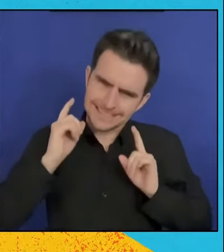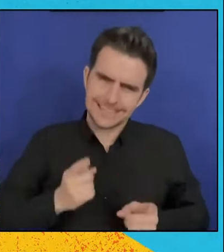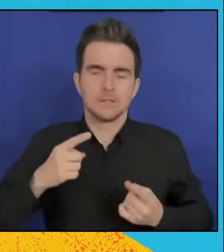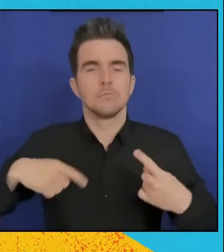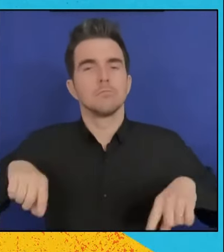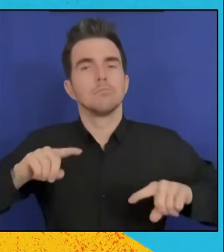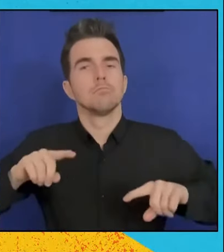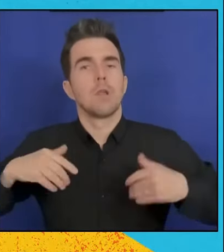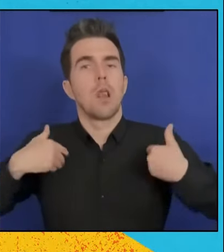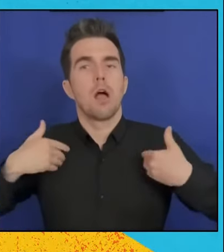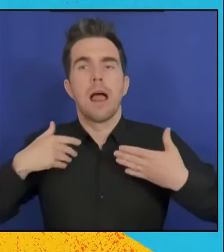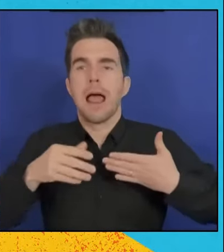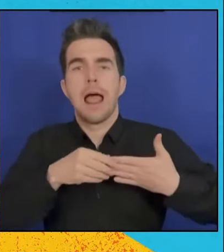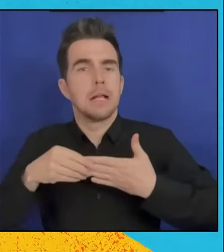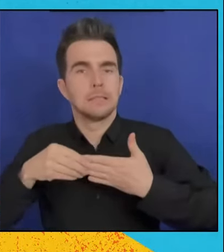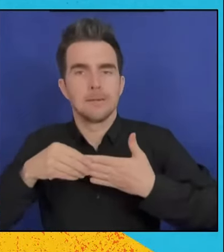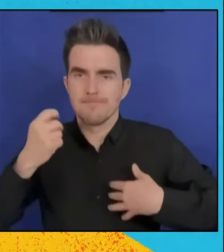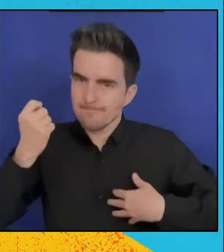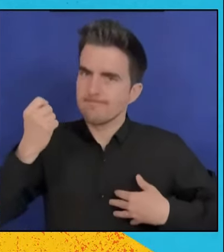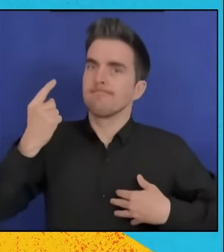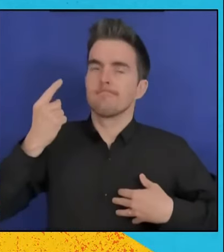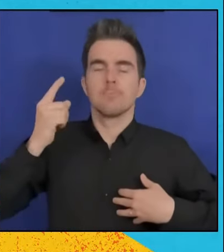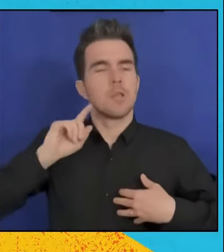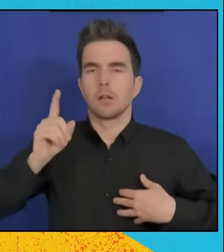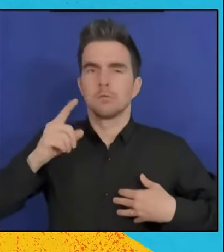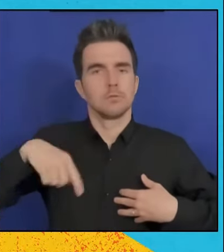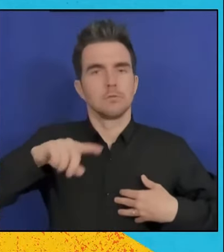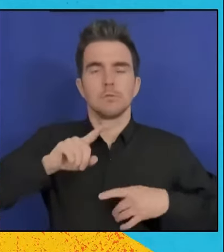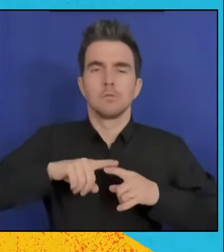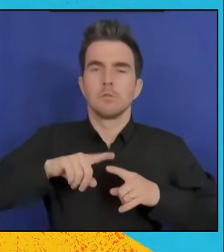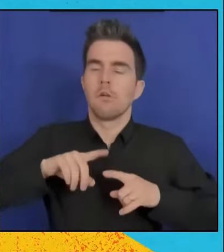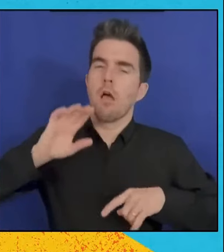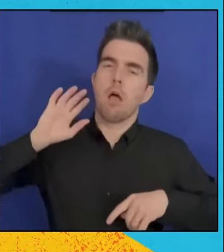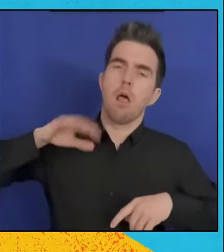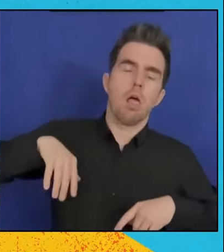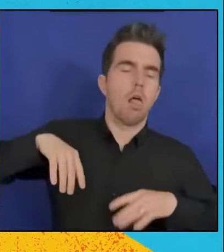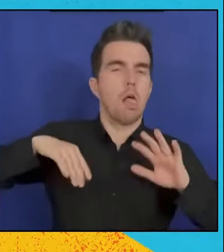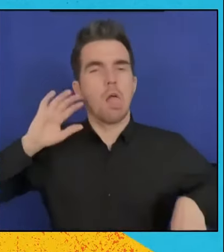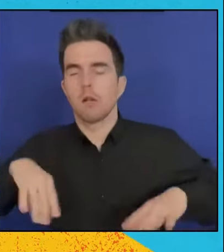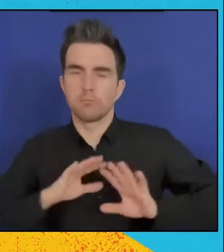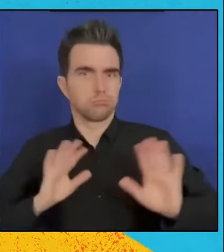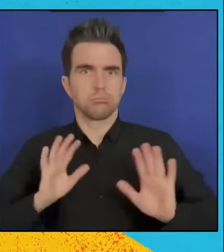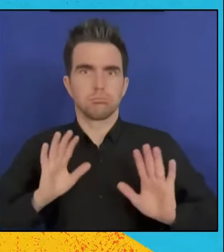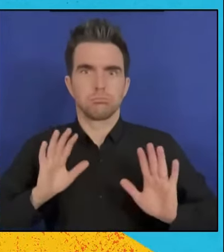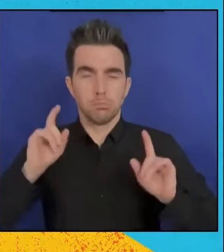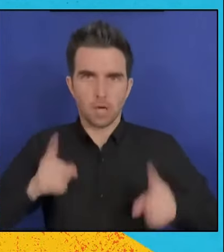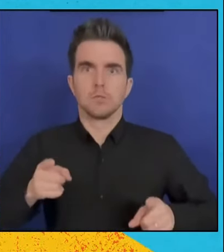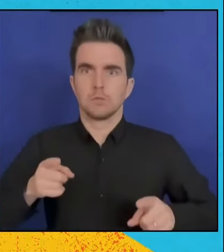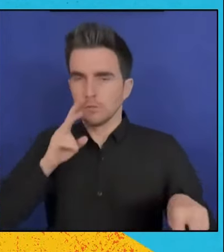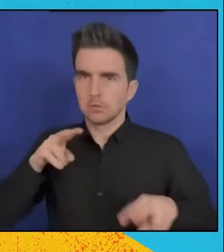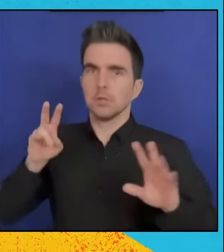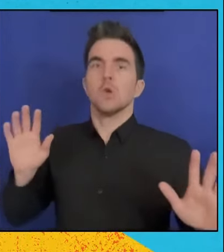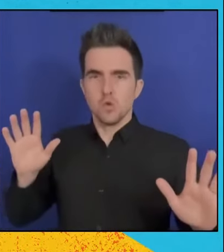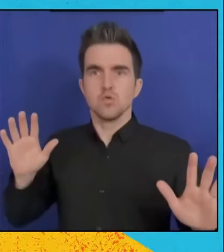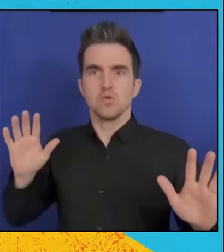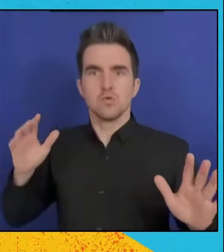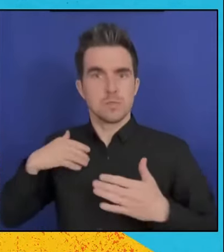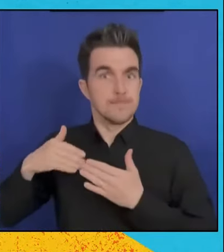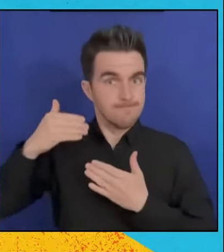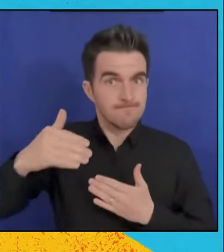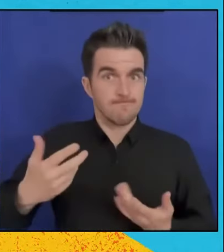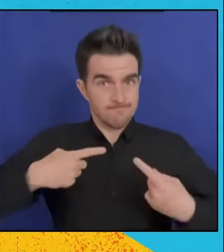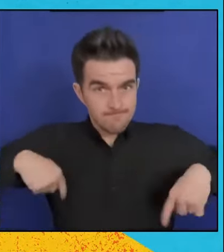I'm really glad like we're all here, and the most importantly, we have much more people, young people on the planet who is not able to make it here, but hope they're